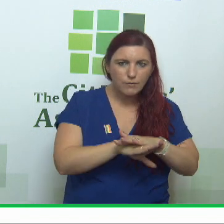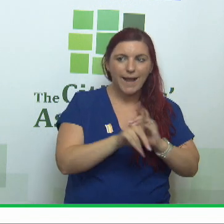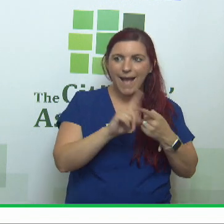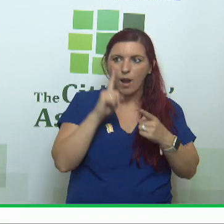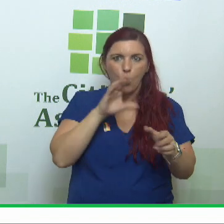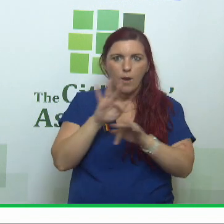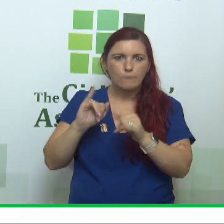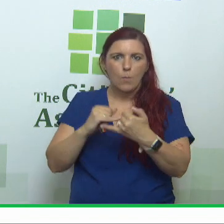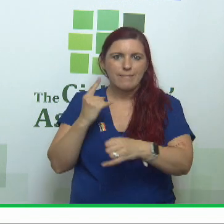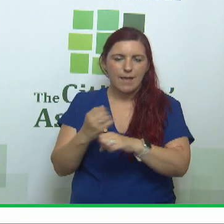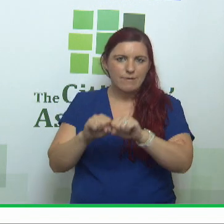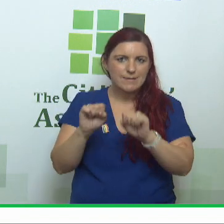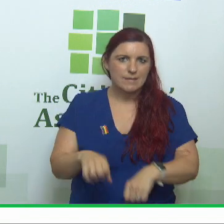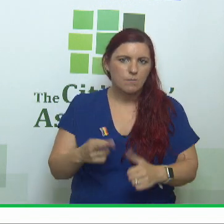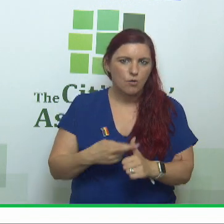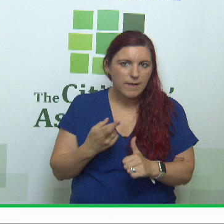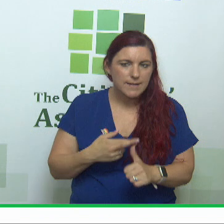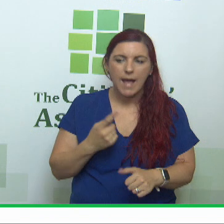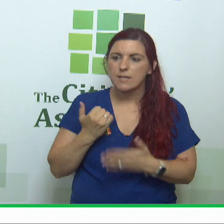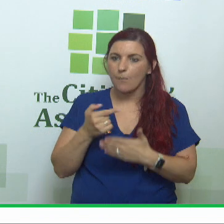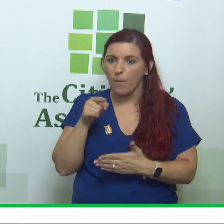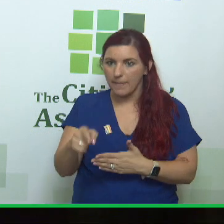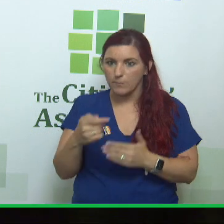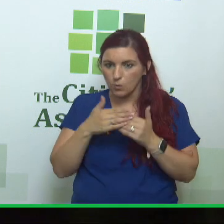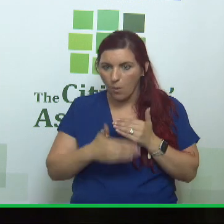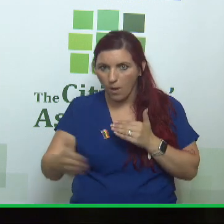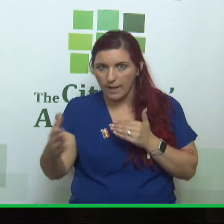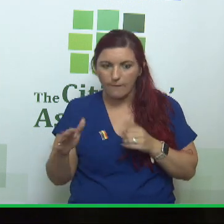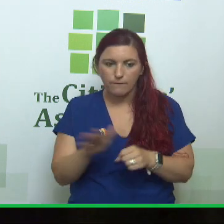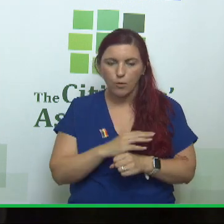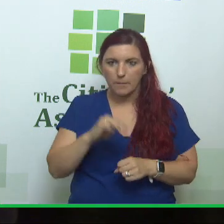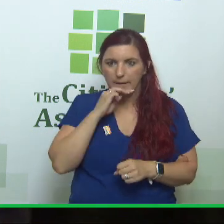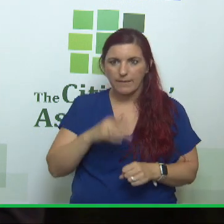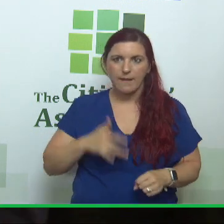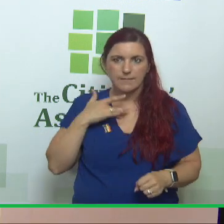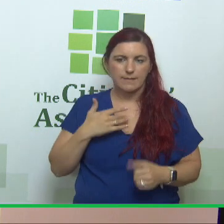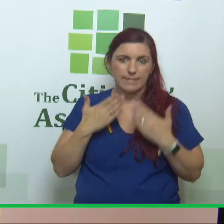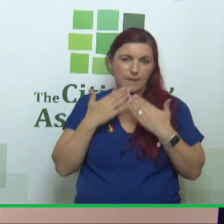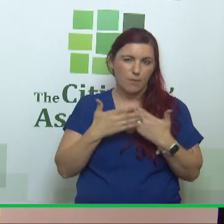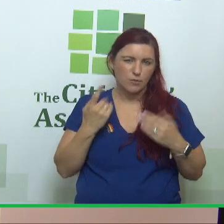through their experience so they can go on to live full, meaningful lives. Thank you for your time and attention.